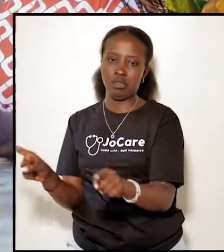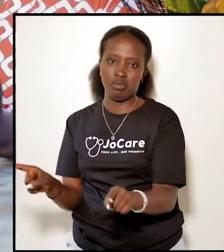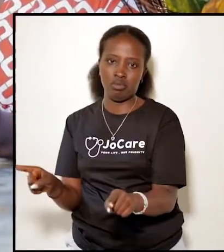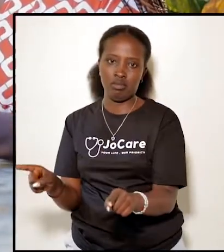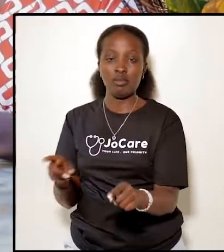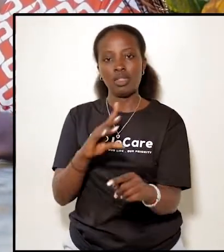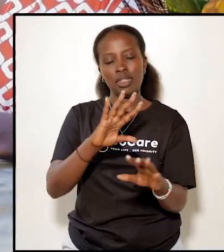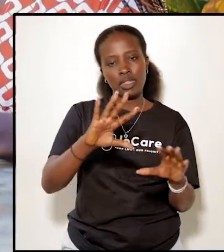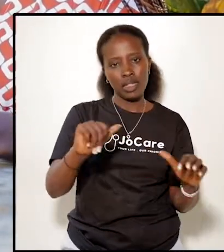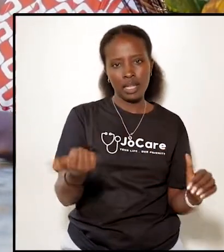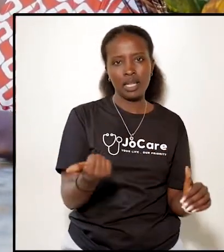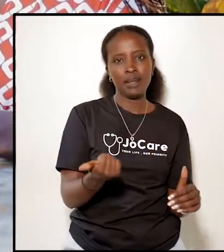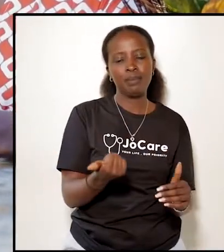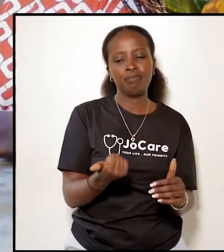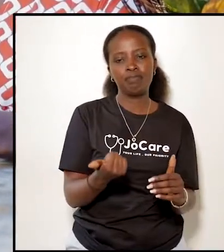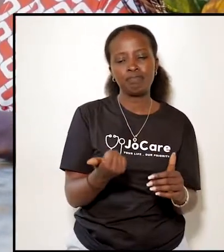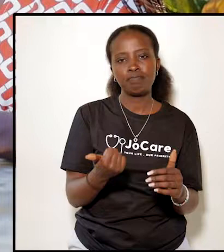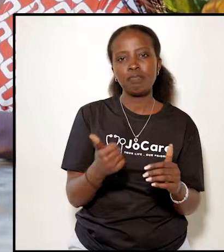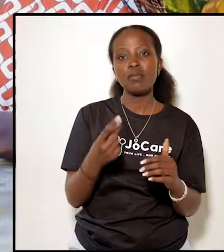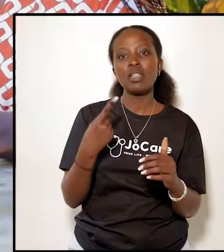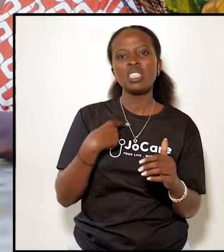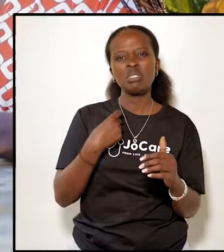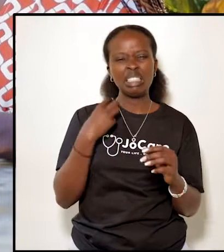So the other